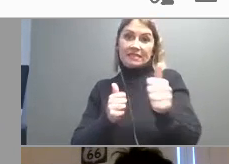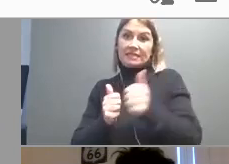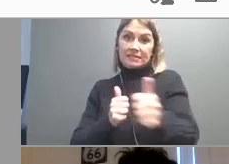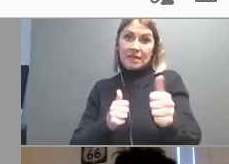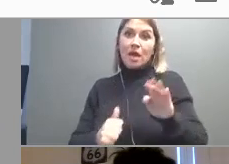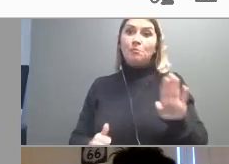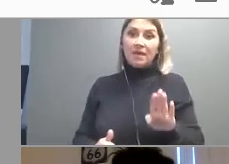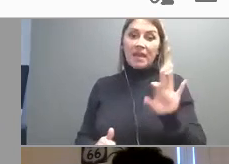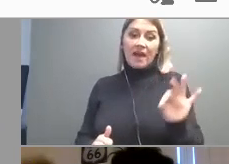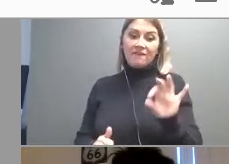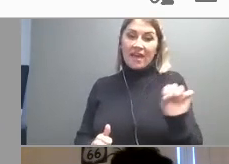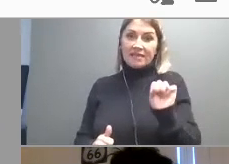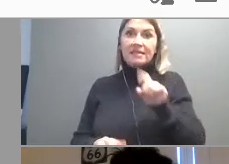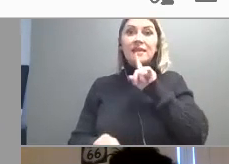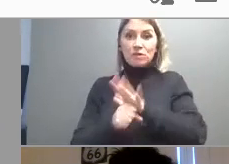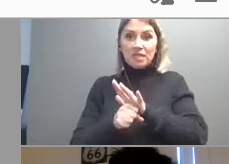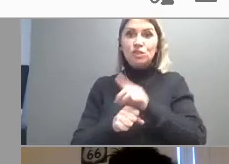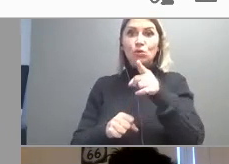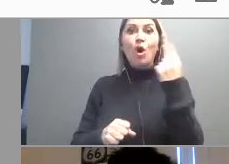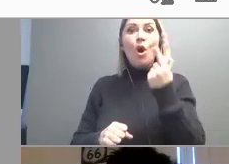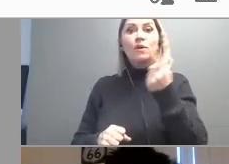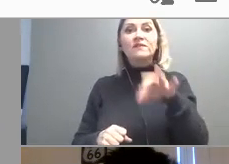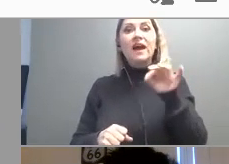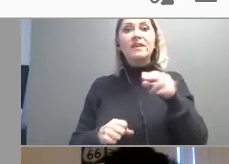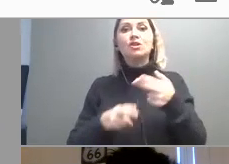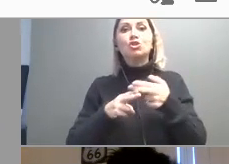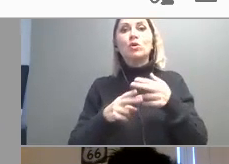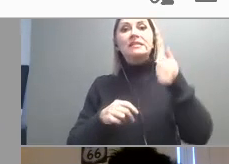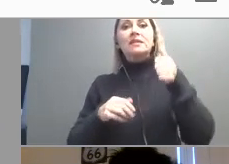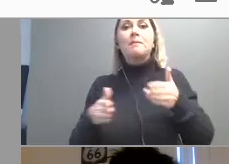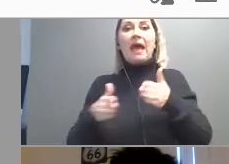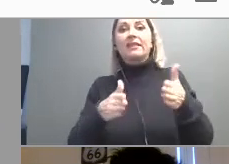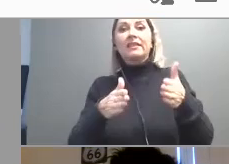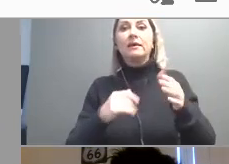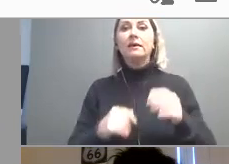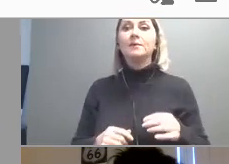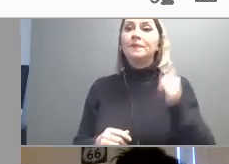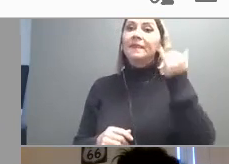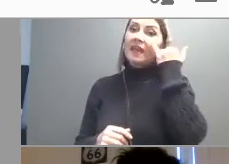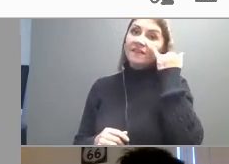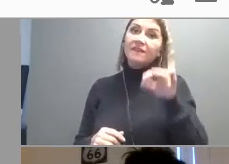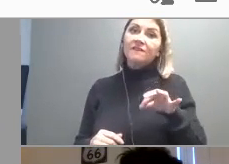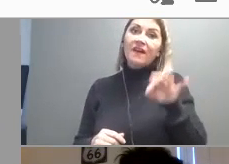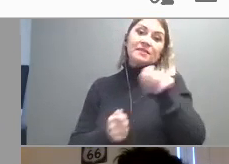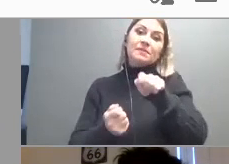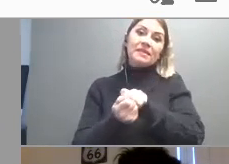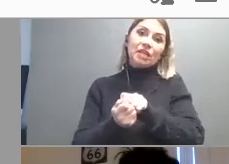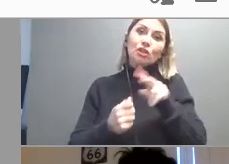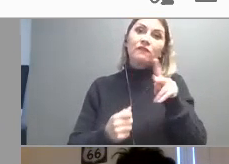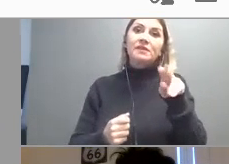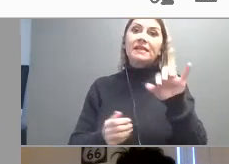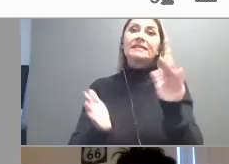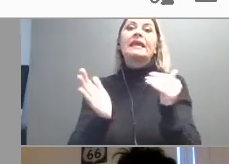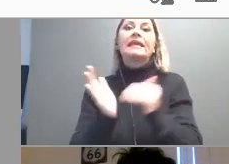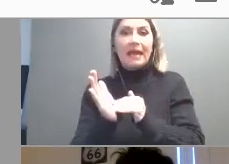BFS guarantees that you are going to always find the shortest possible path. If we find that particular vertex again,